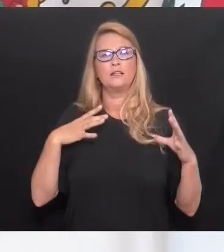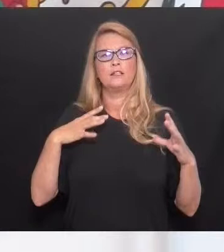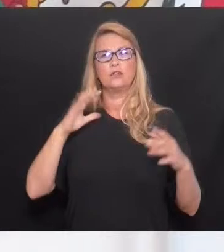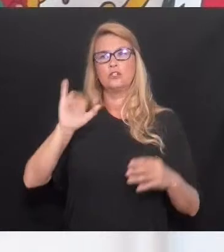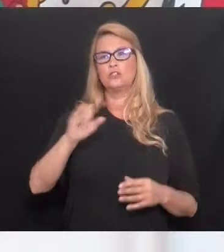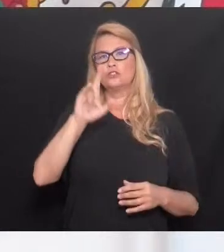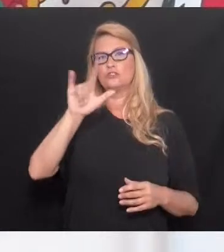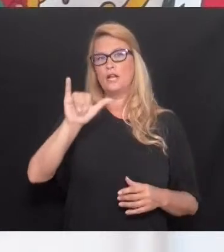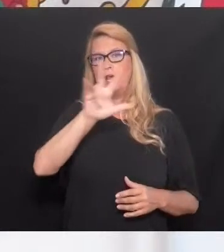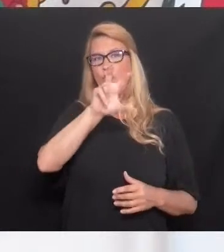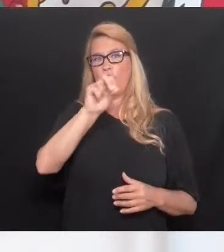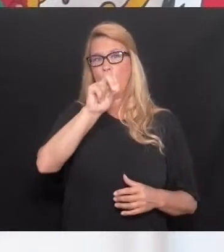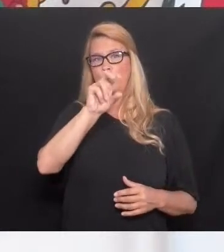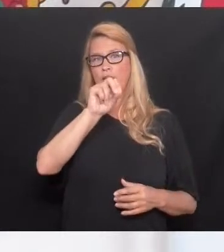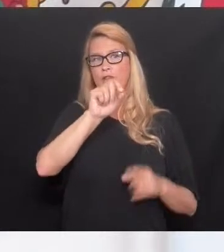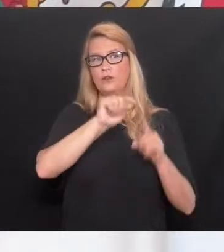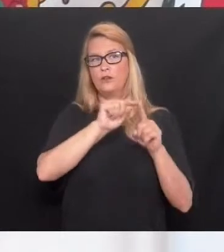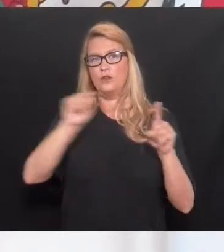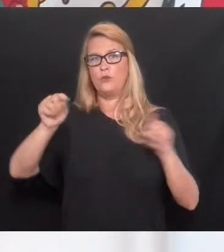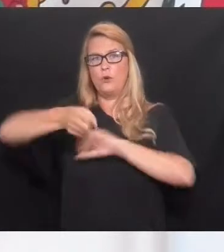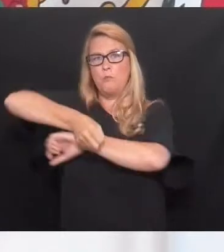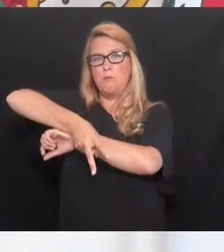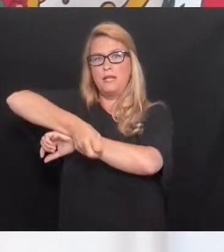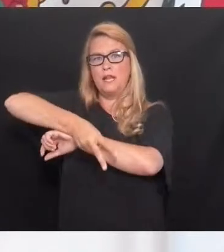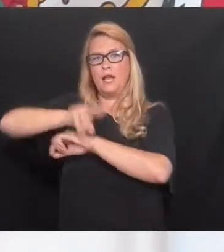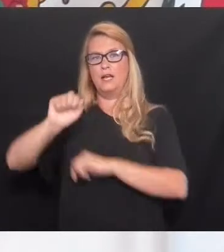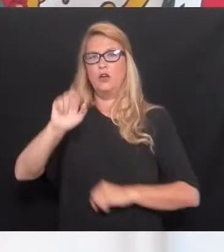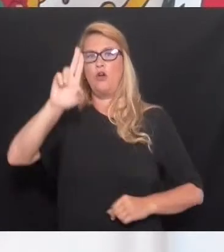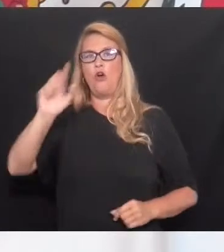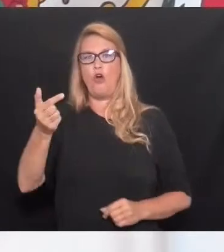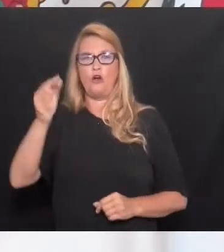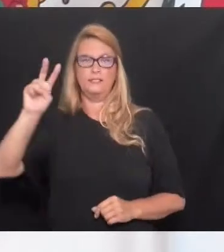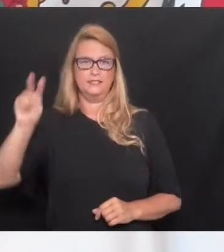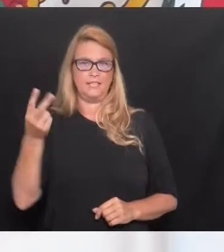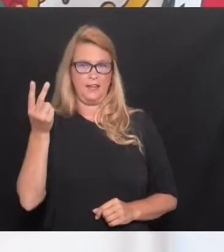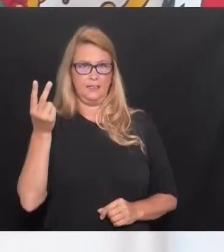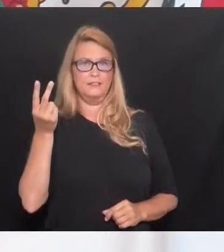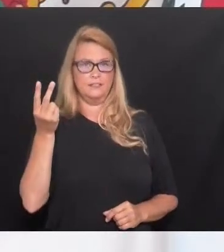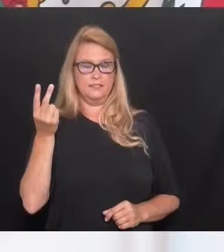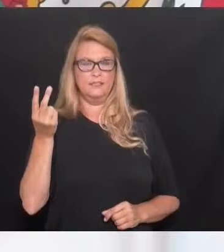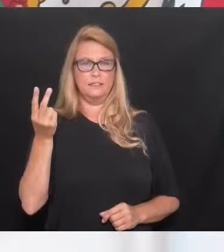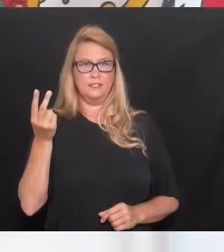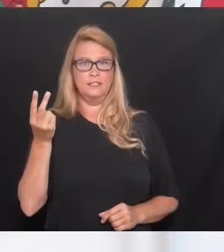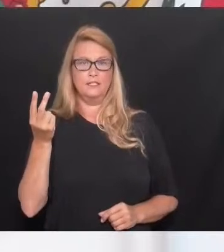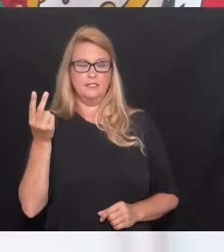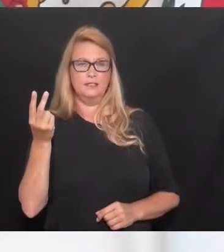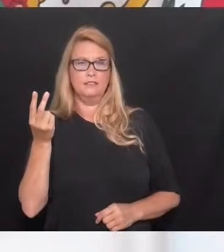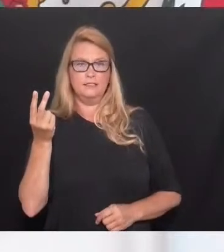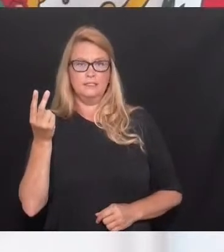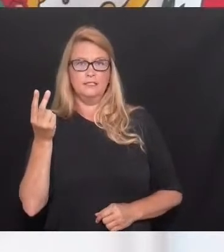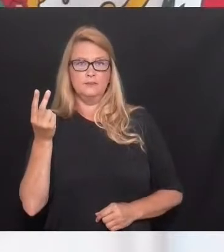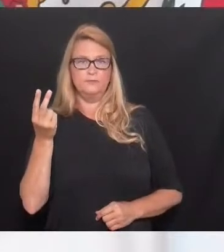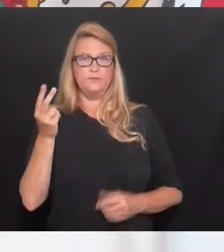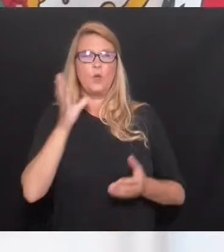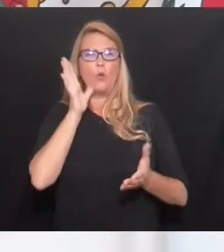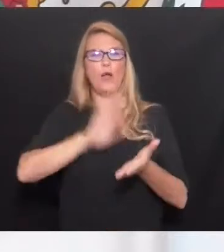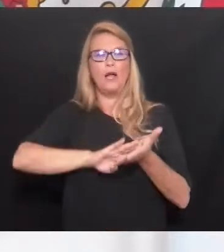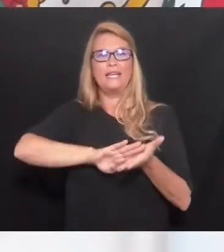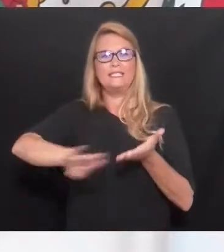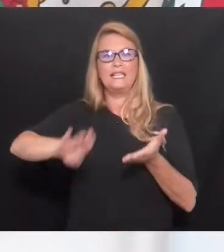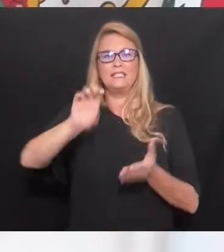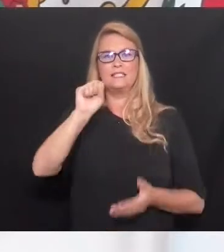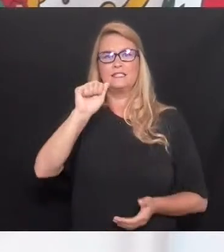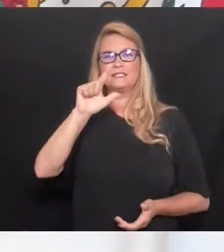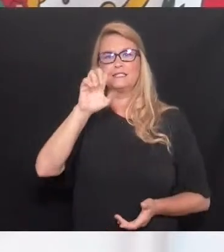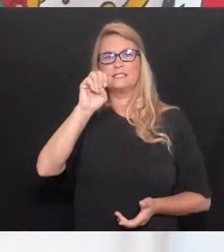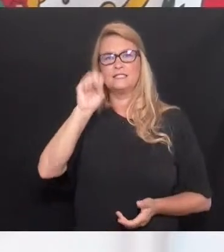July the 30th through midnight August the 2nd, you know, at which, you know, we're going to exempt the sales tax,